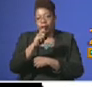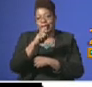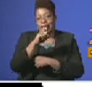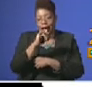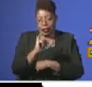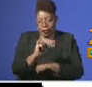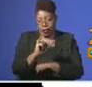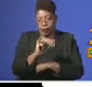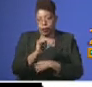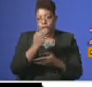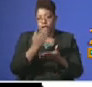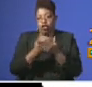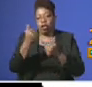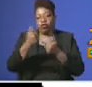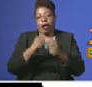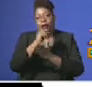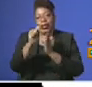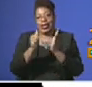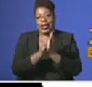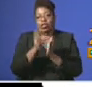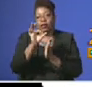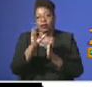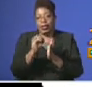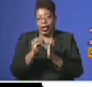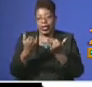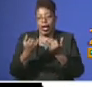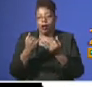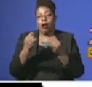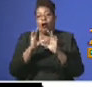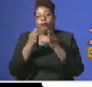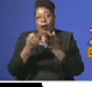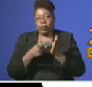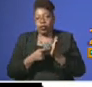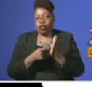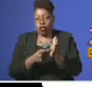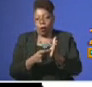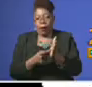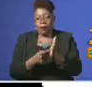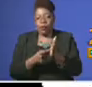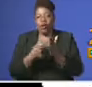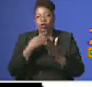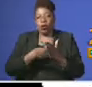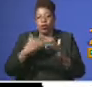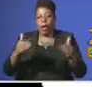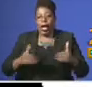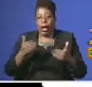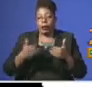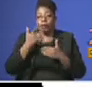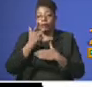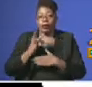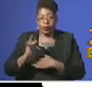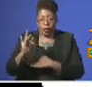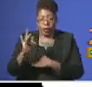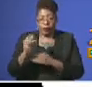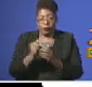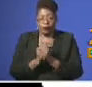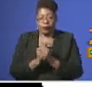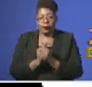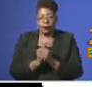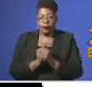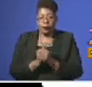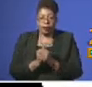90. Among family and friends turning out to wish him a happy birthday, Governor General, His Excellency the Most Honorable Cornelius